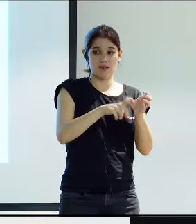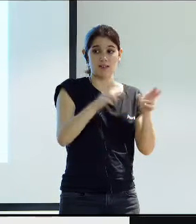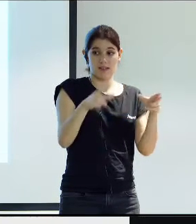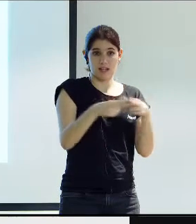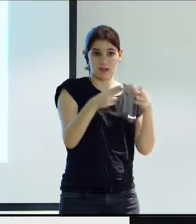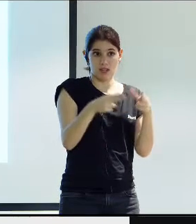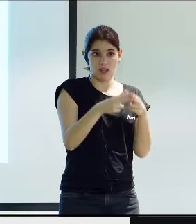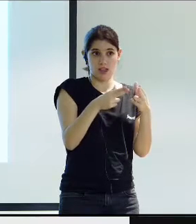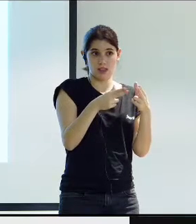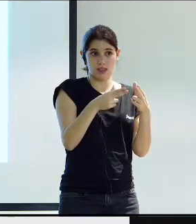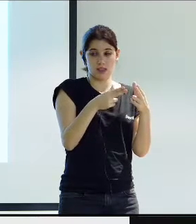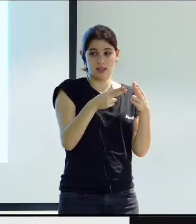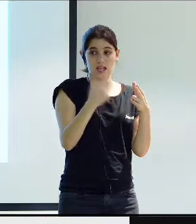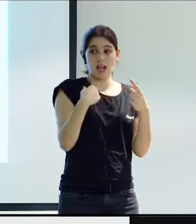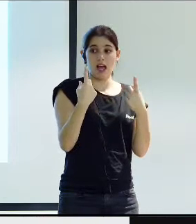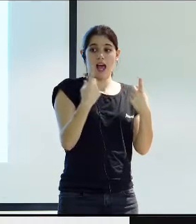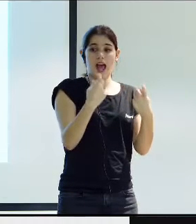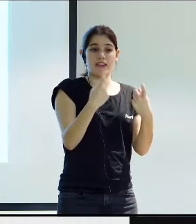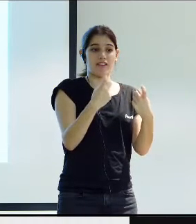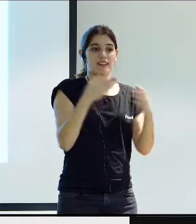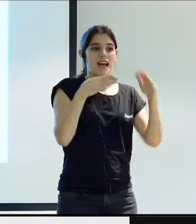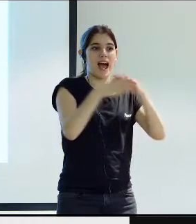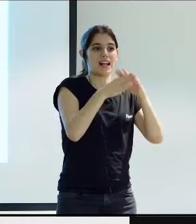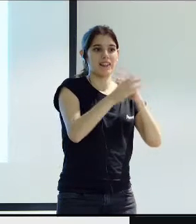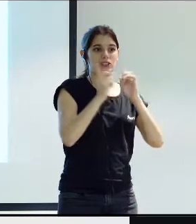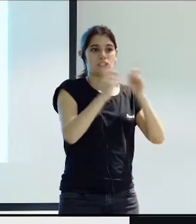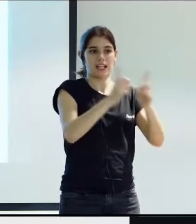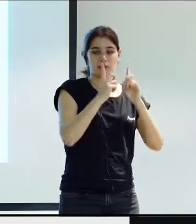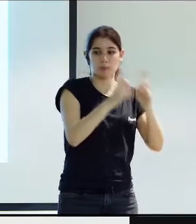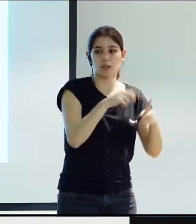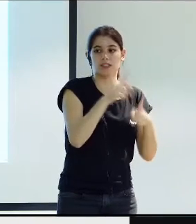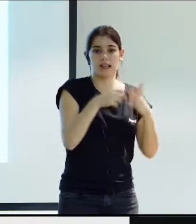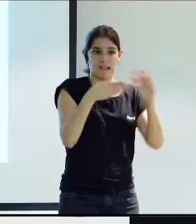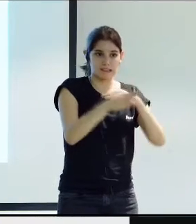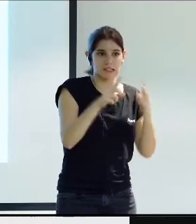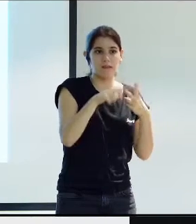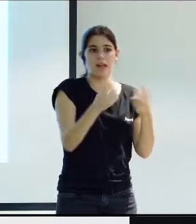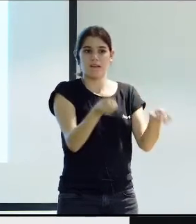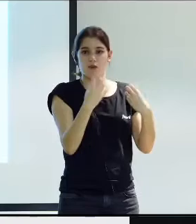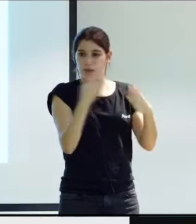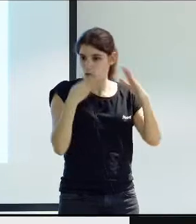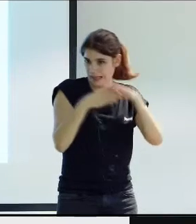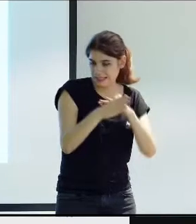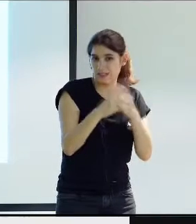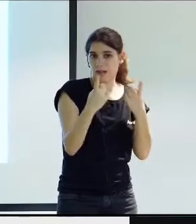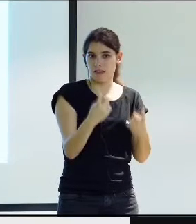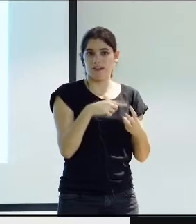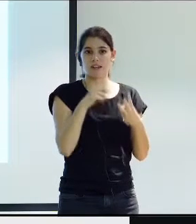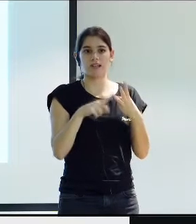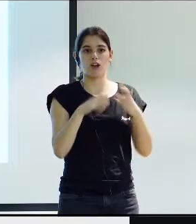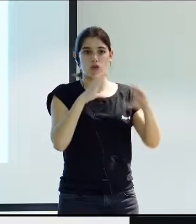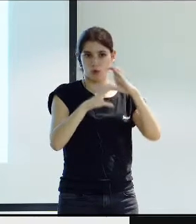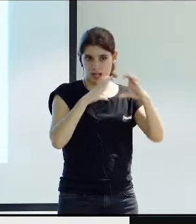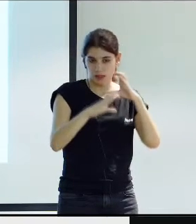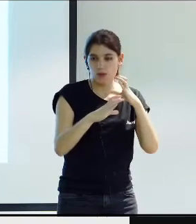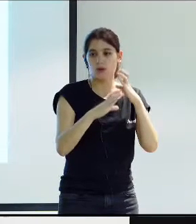accessible transport, accessible information, accessible communication, accessibility in